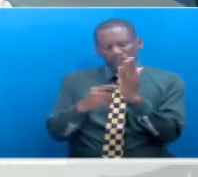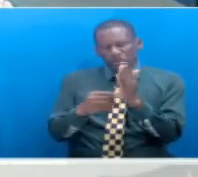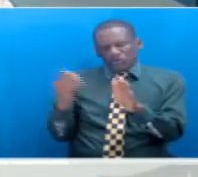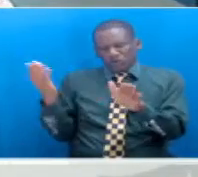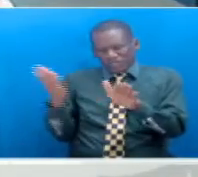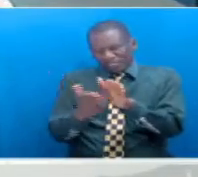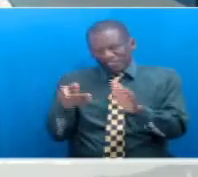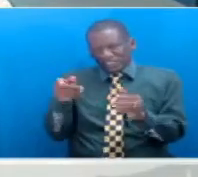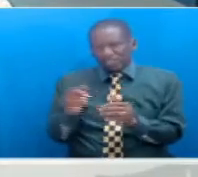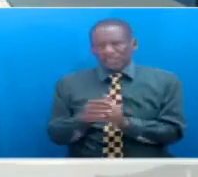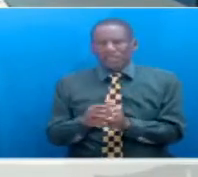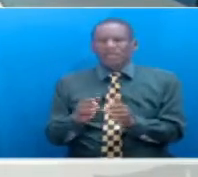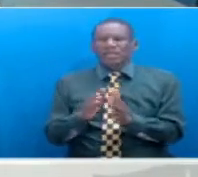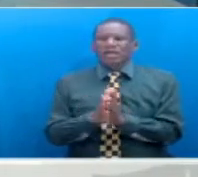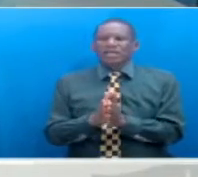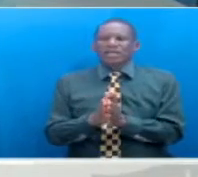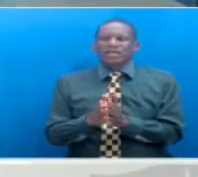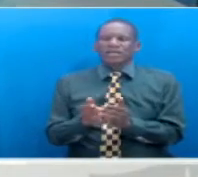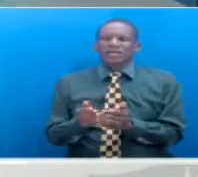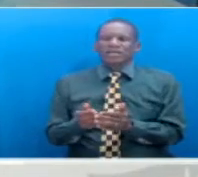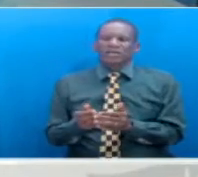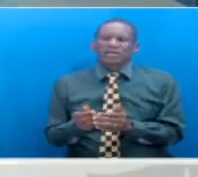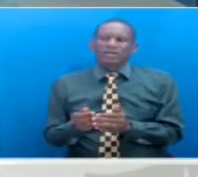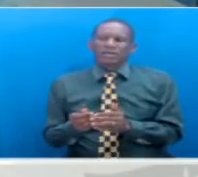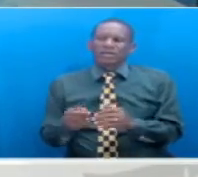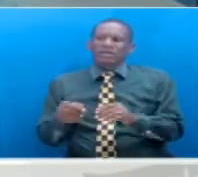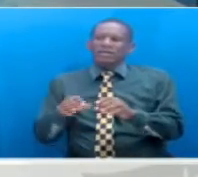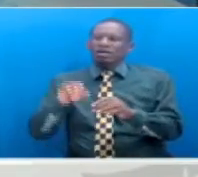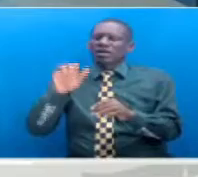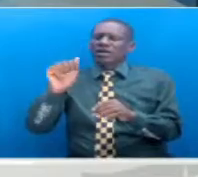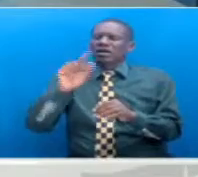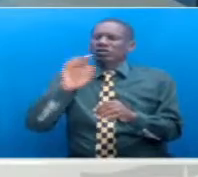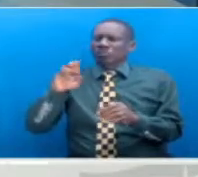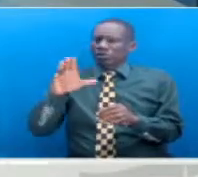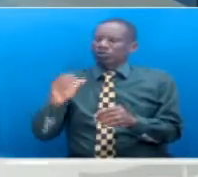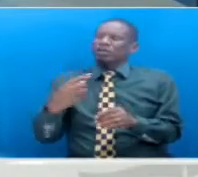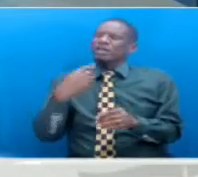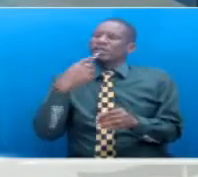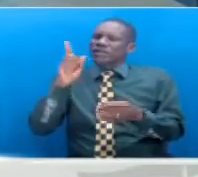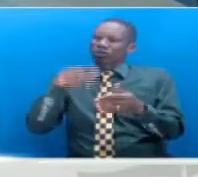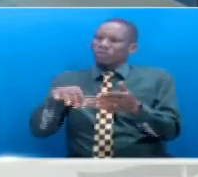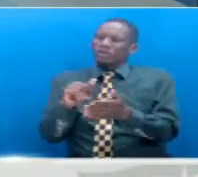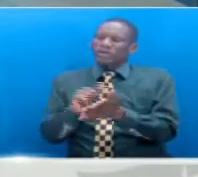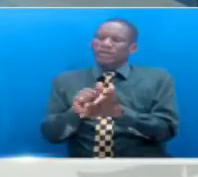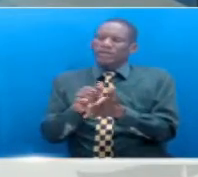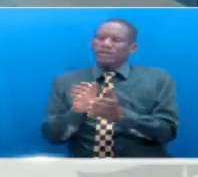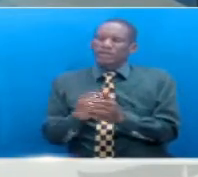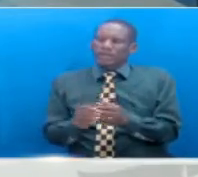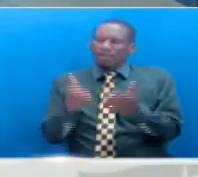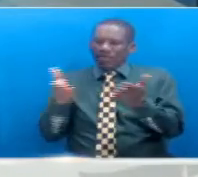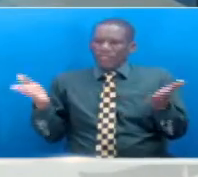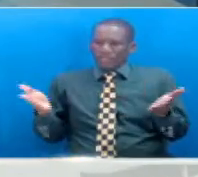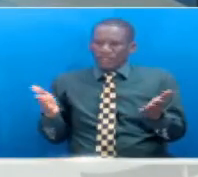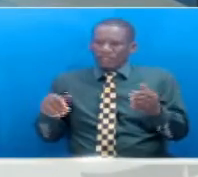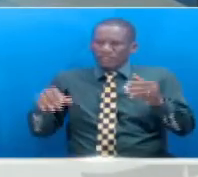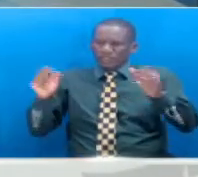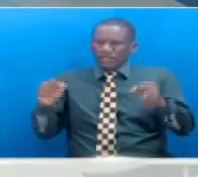here. And as Emil is saying, things